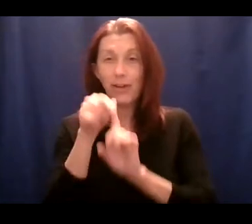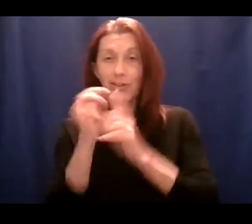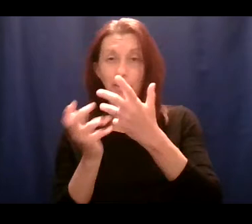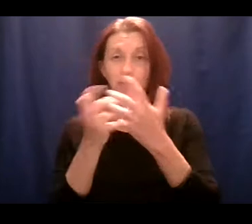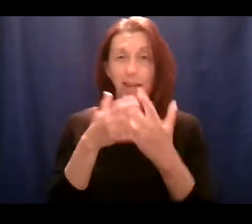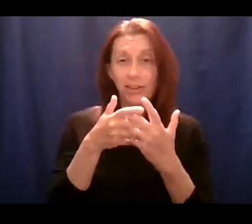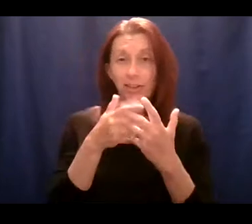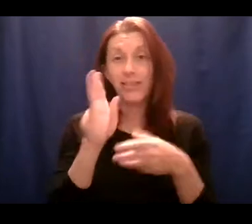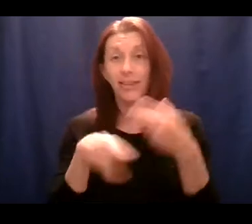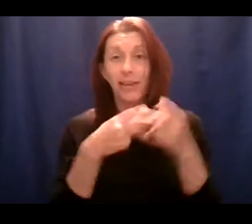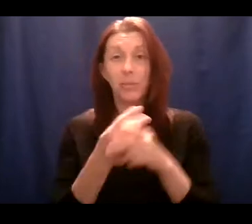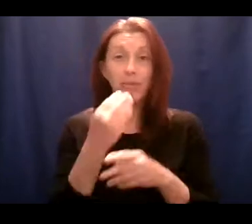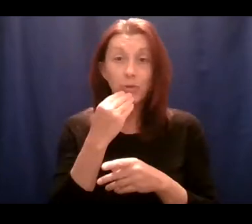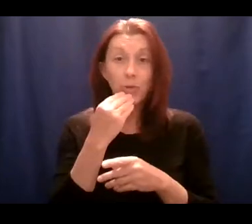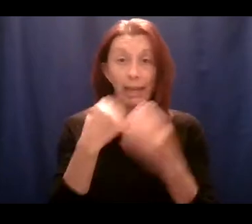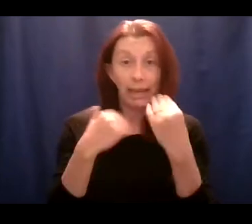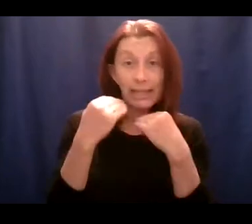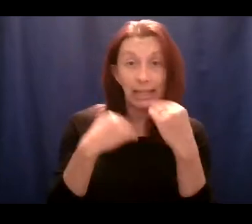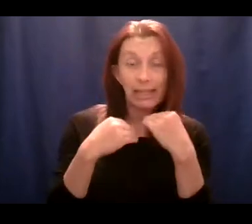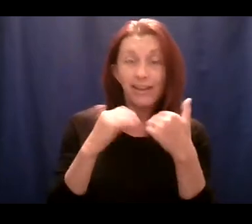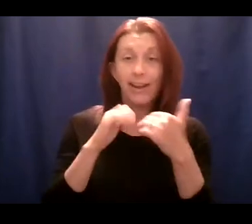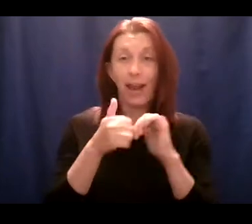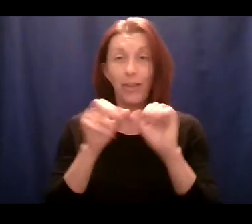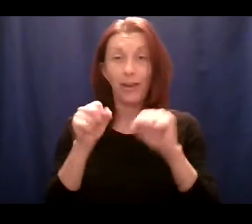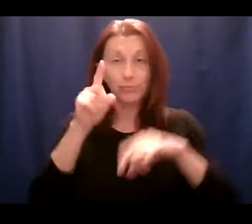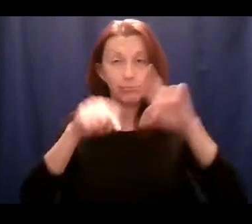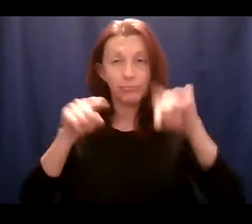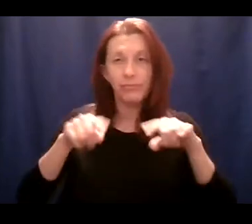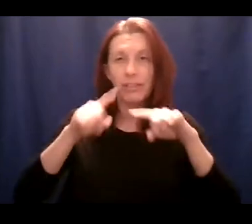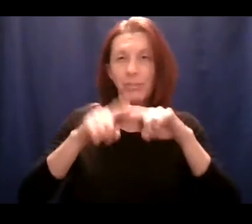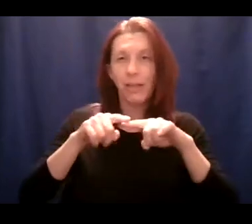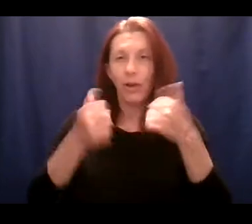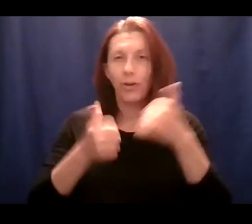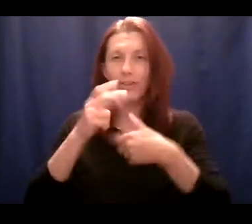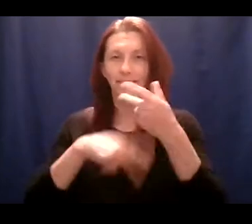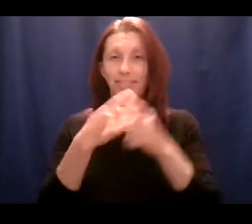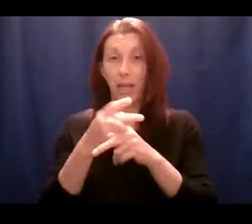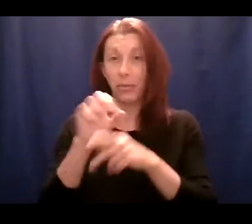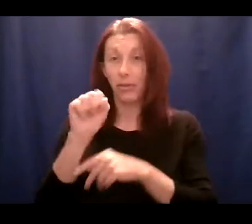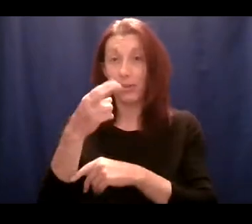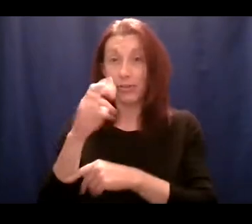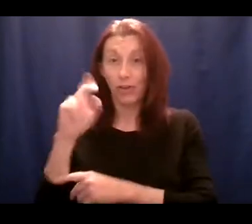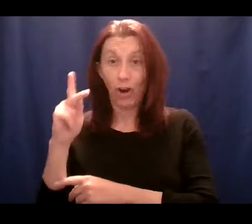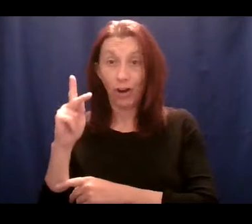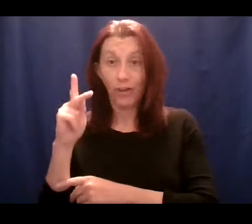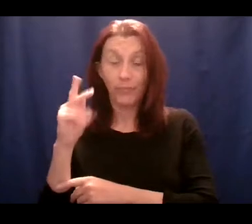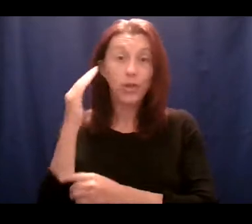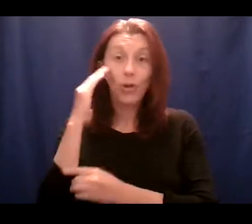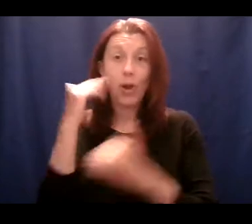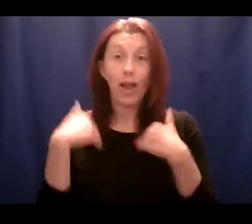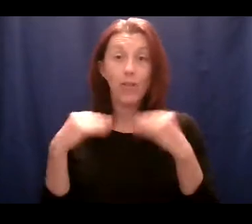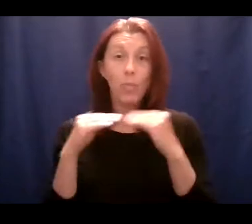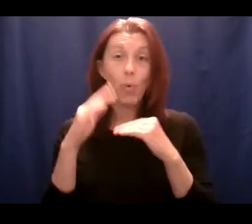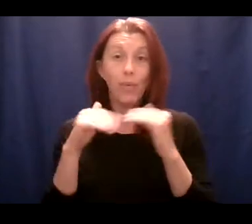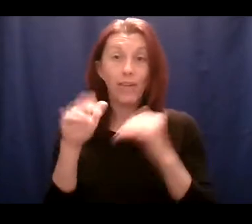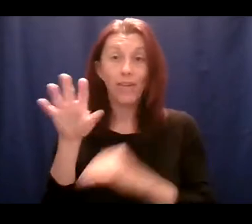might be different between the different species that we have out there. Did you know that there are over 400 different